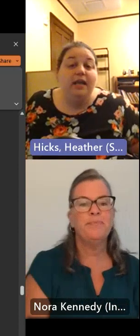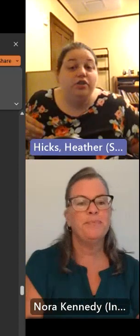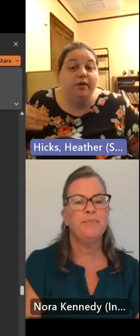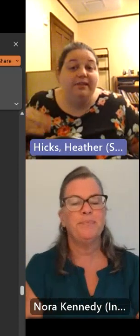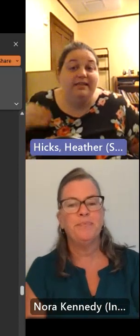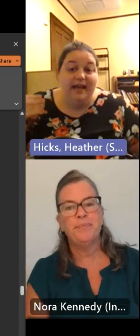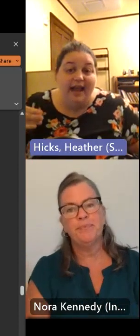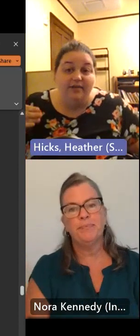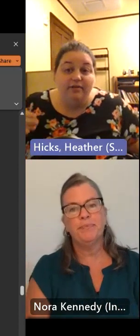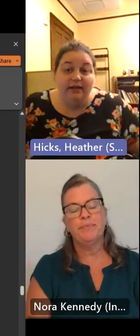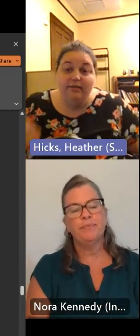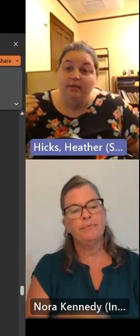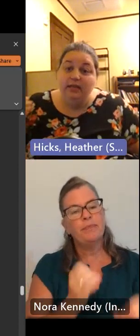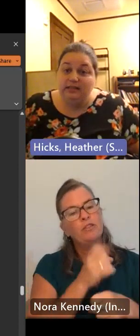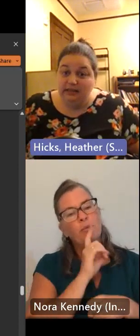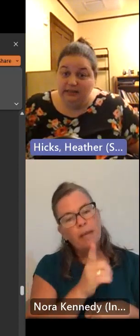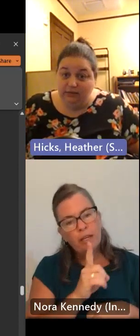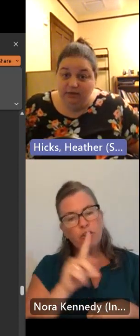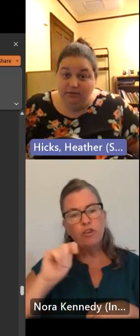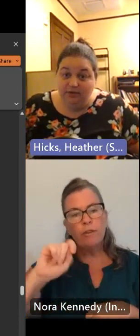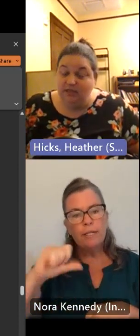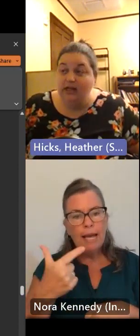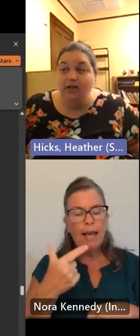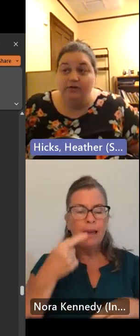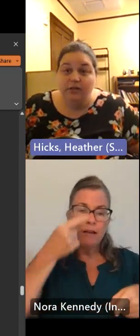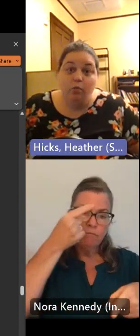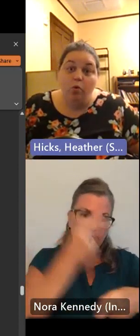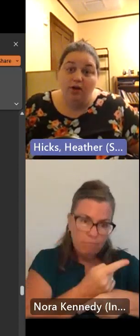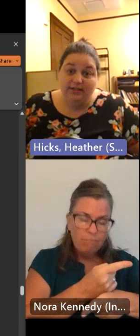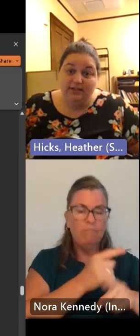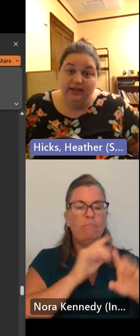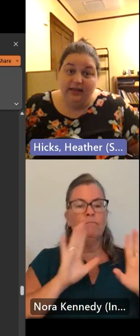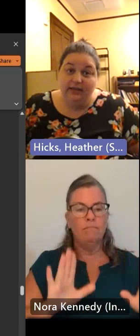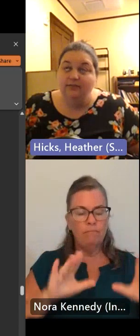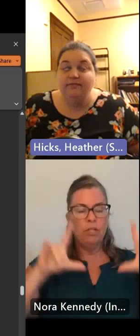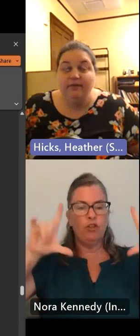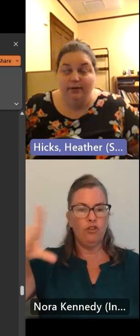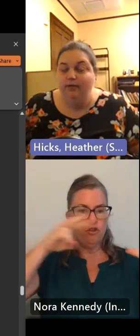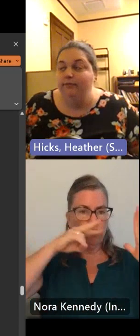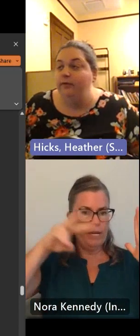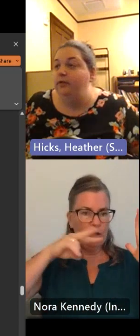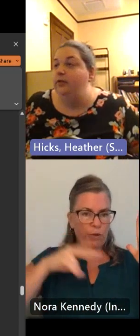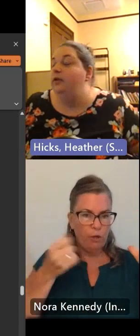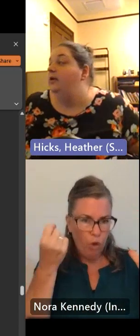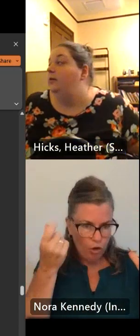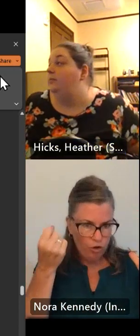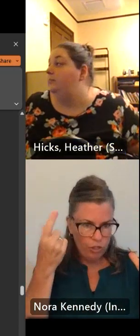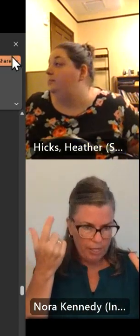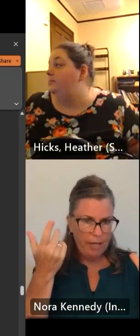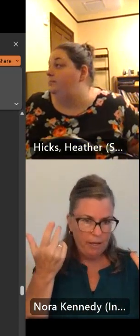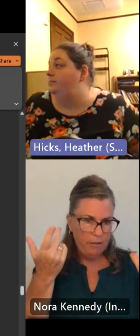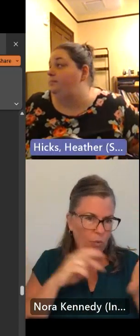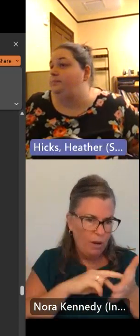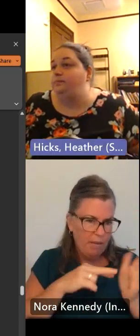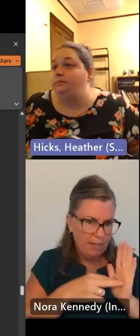So making sure everything's tagged correctly means that the screen reader is going to understand what it's looking at. That's very helpful.